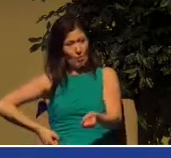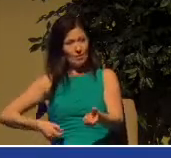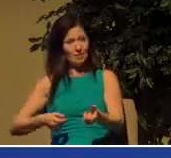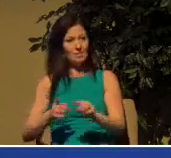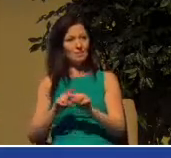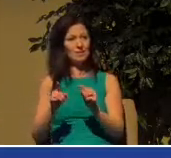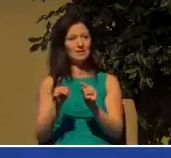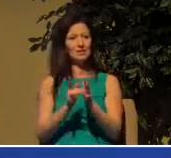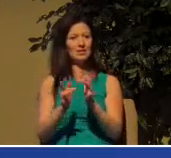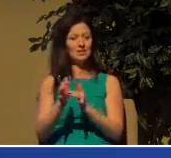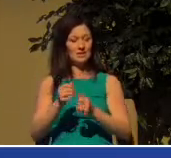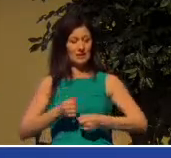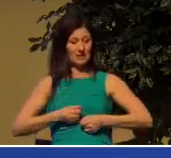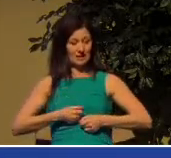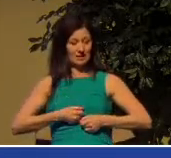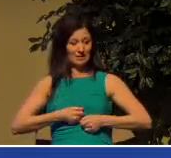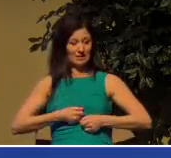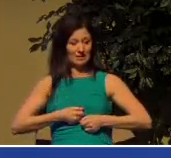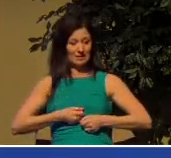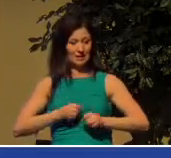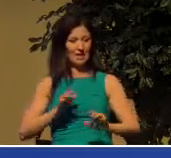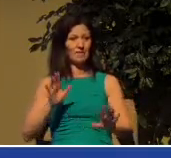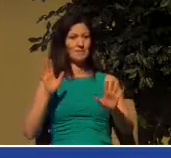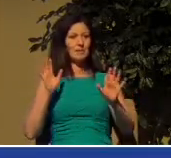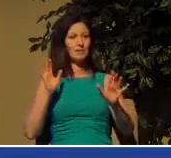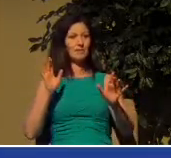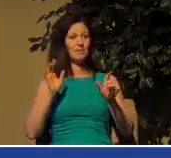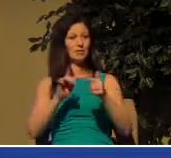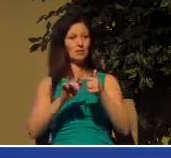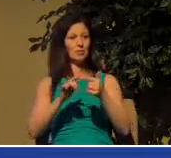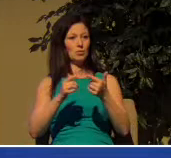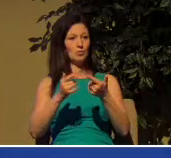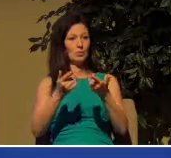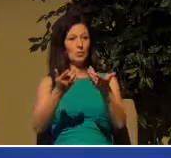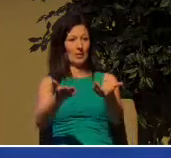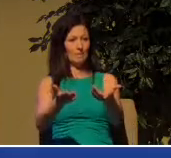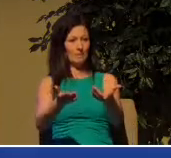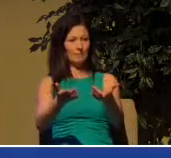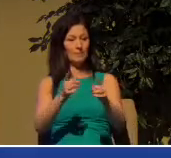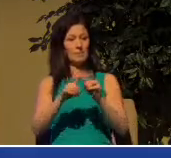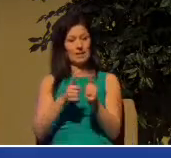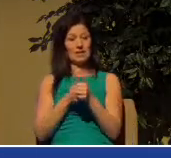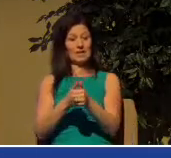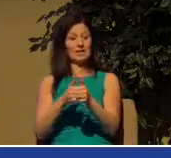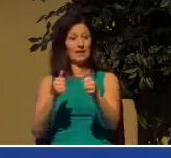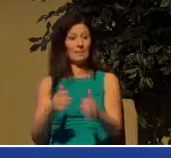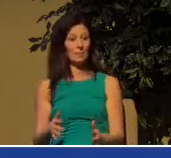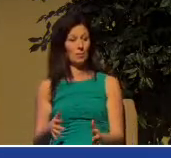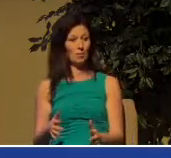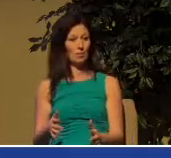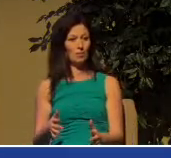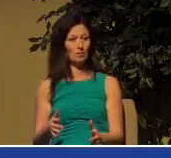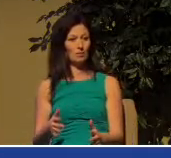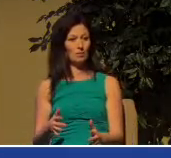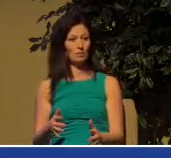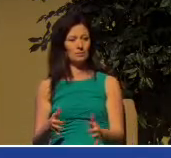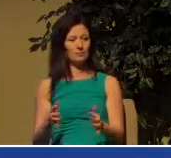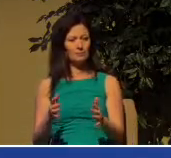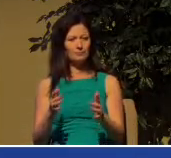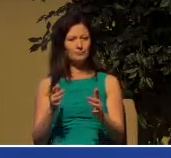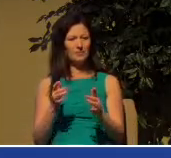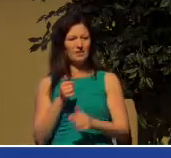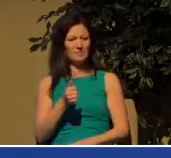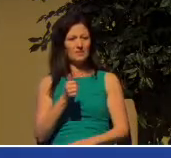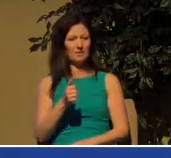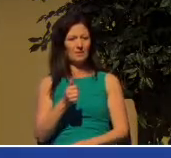that come to arrest him. What does the Bible say the disciples did next? They forsook him